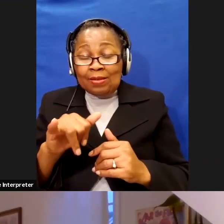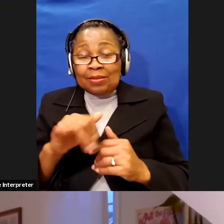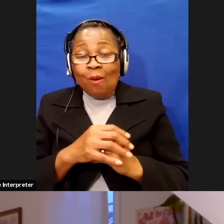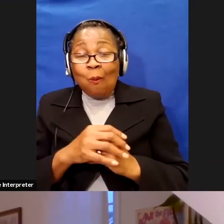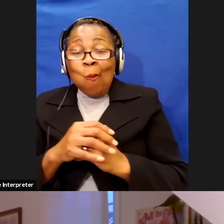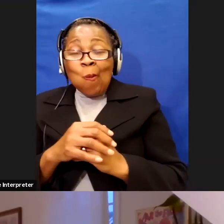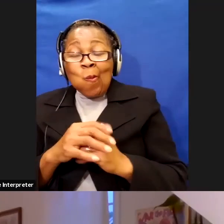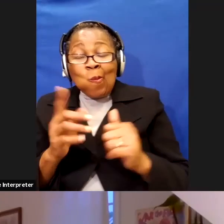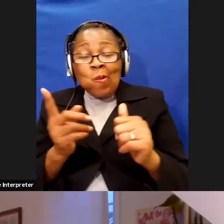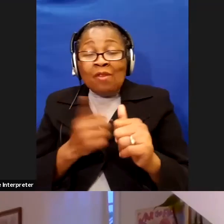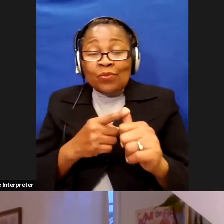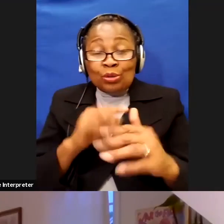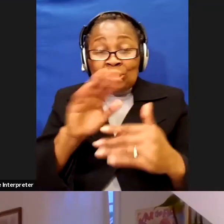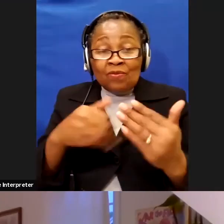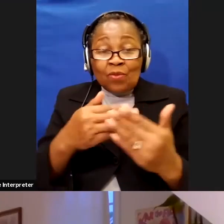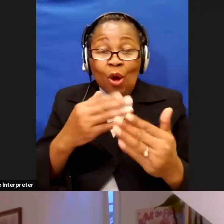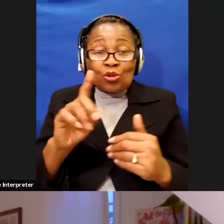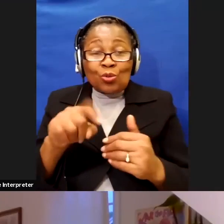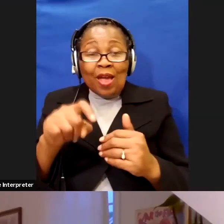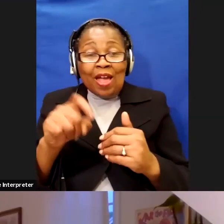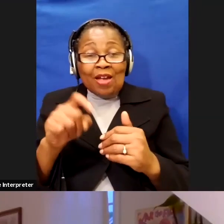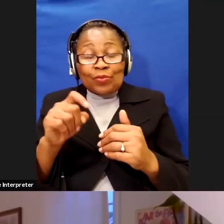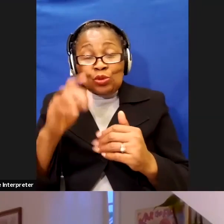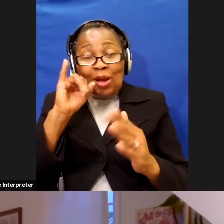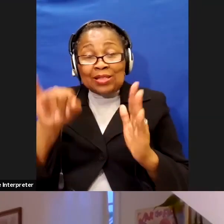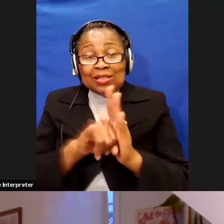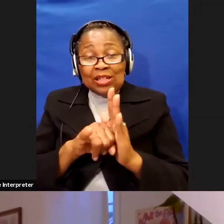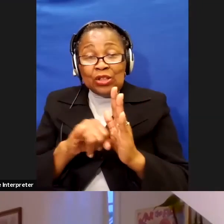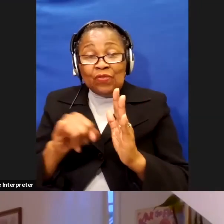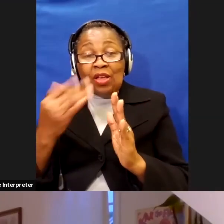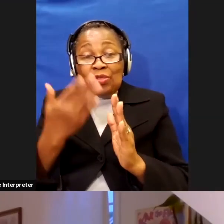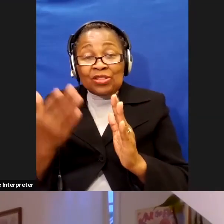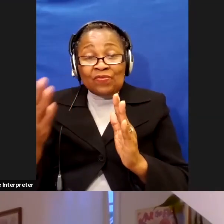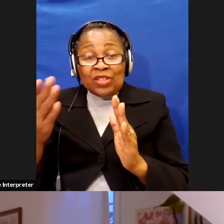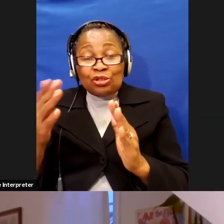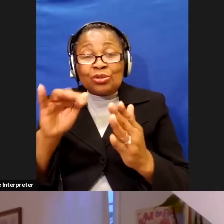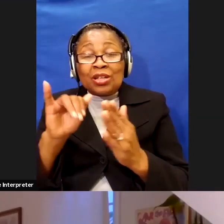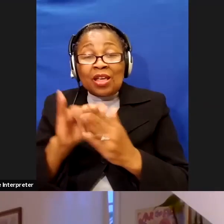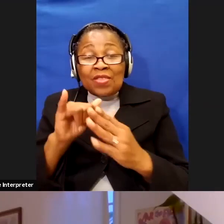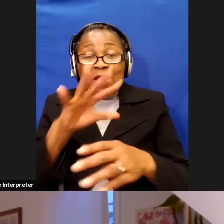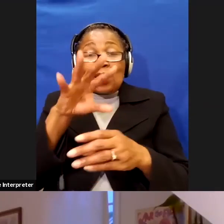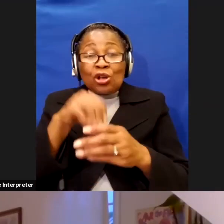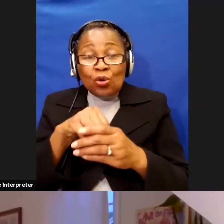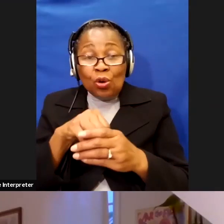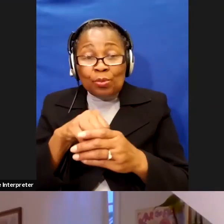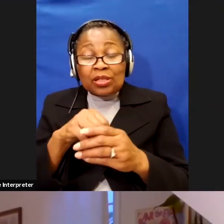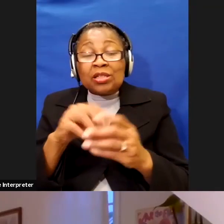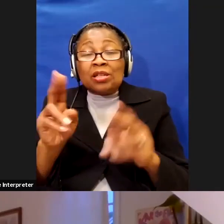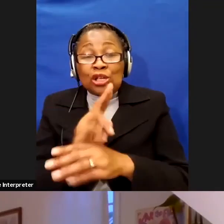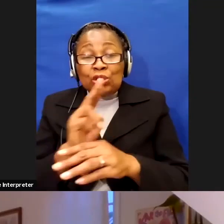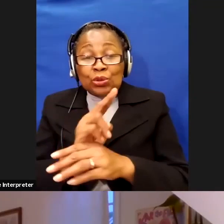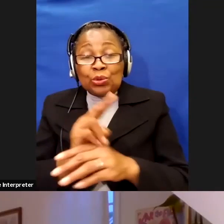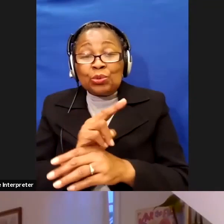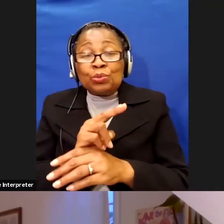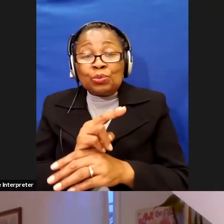first of all, you have to identify those features of accessibility that can be incorporated and integrated in such a way that they